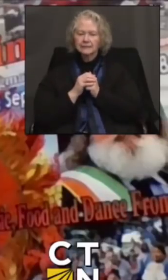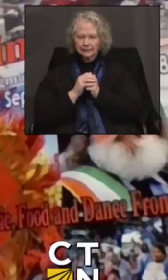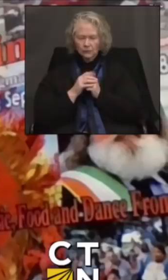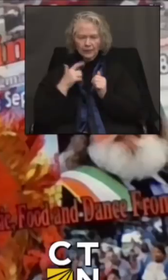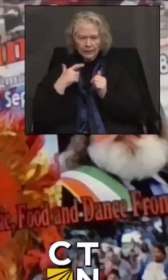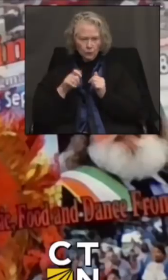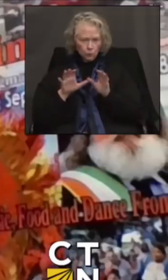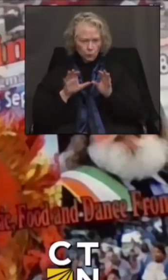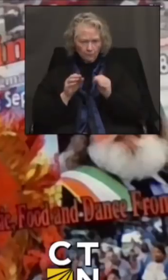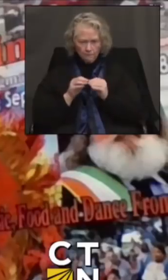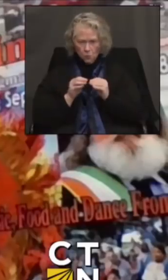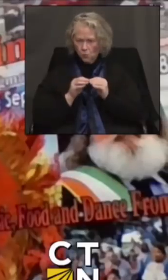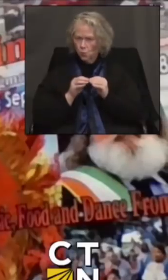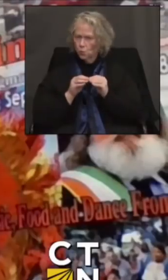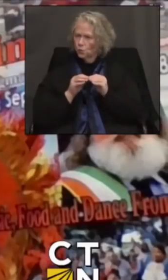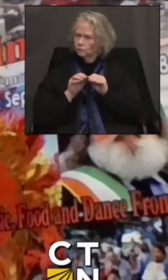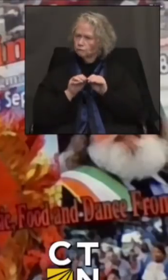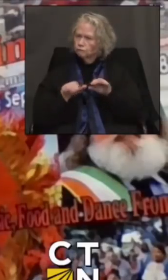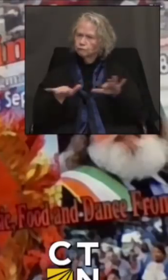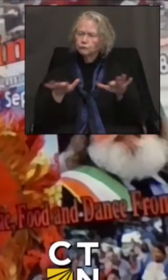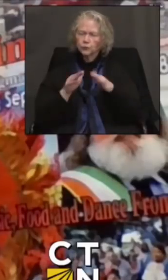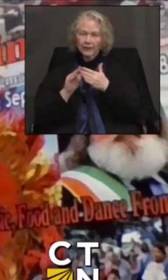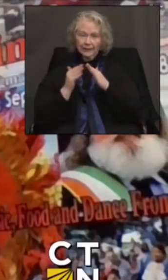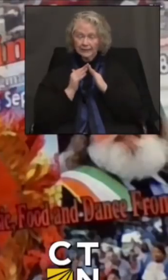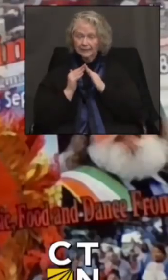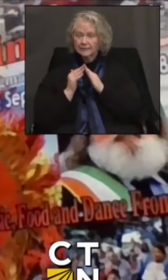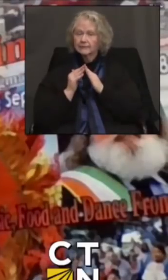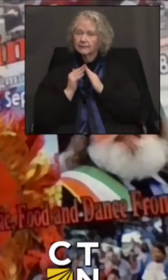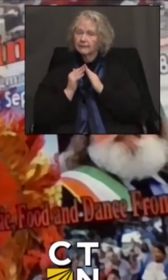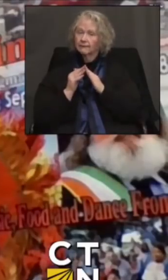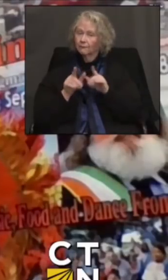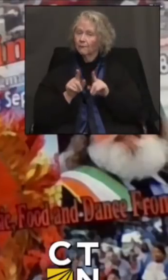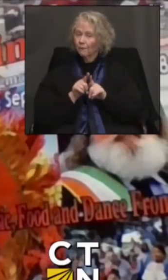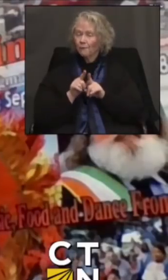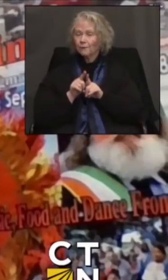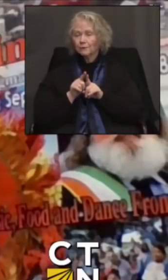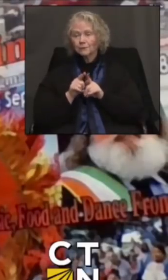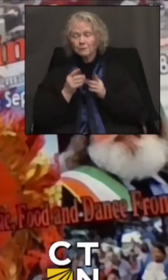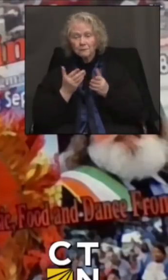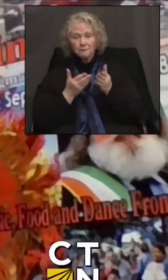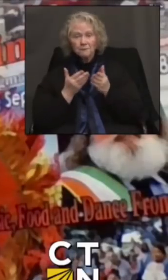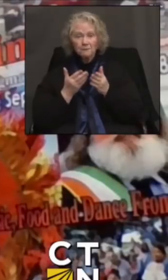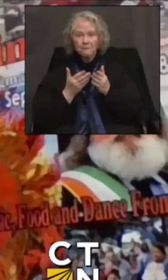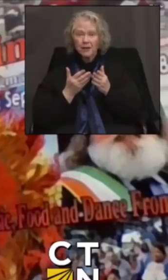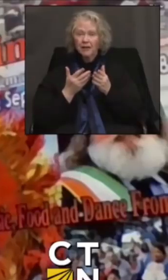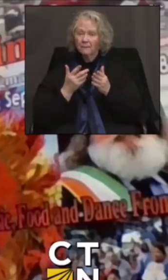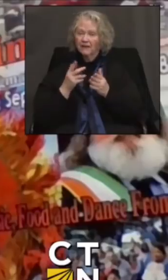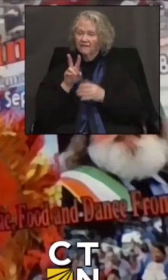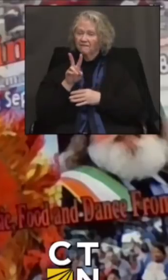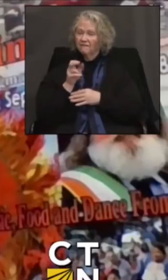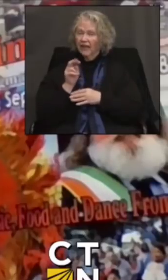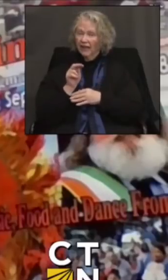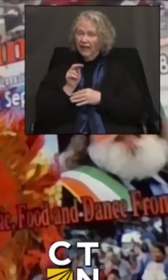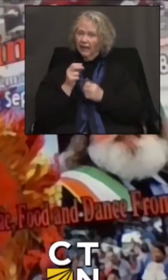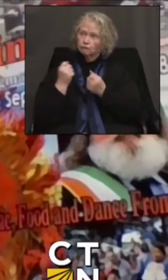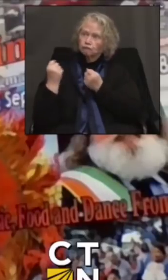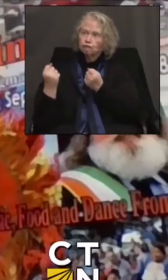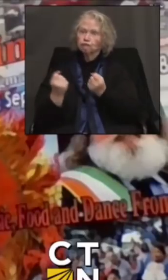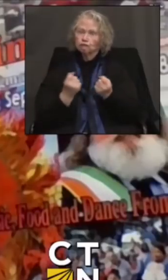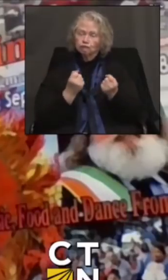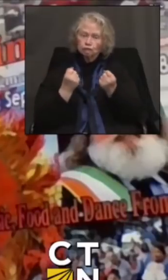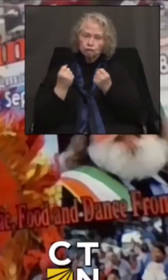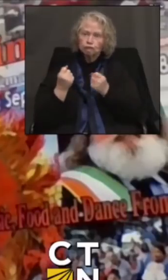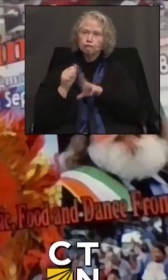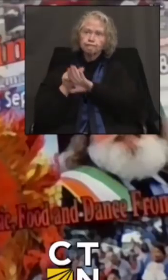inroads into the inner cities. And then the next step is actually maybe even getting vans out and getting people door to door, and